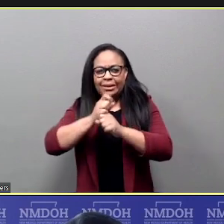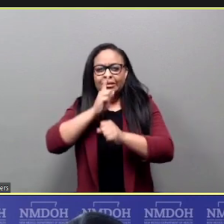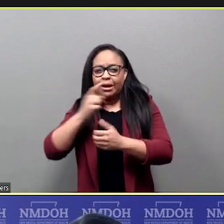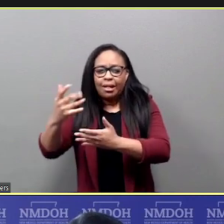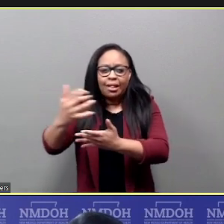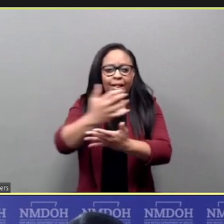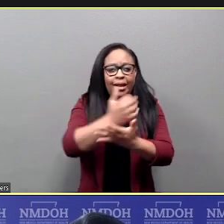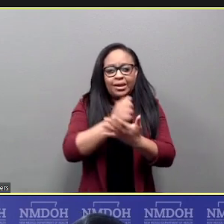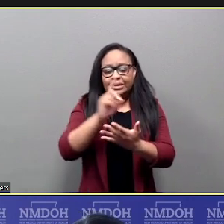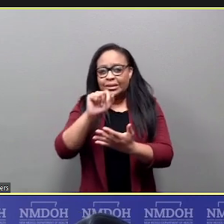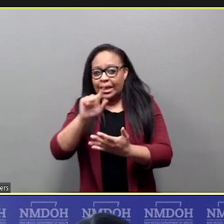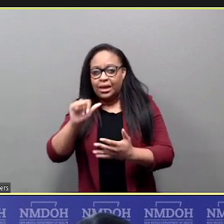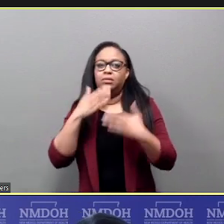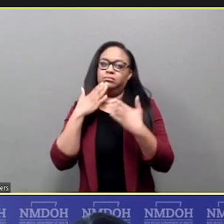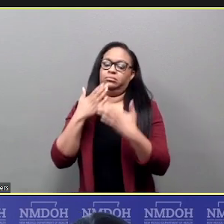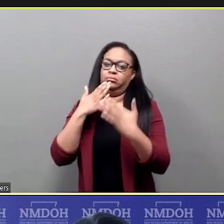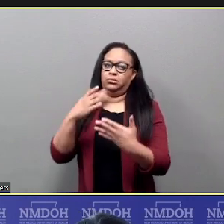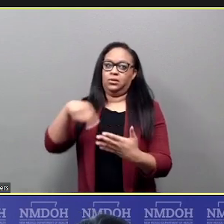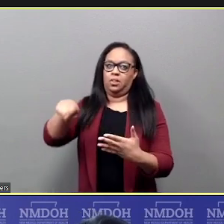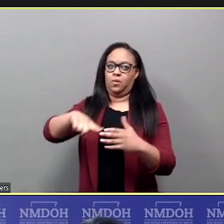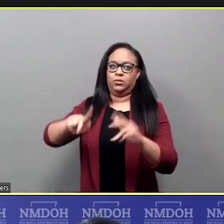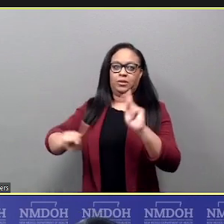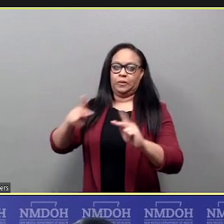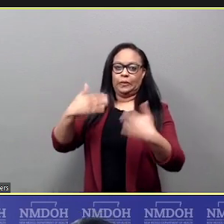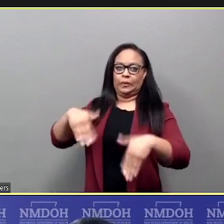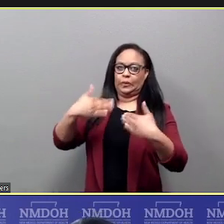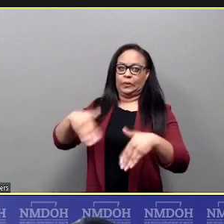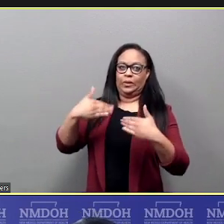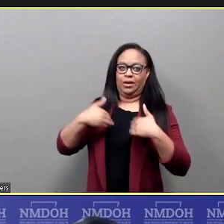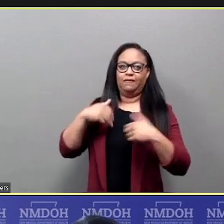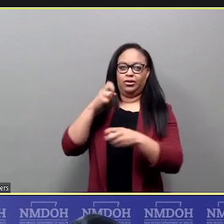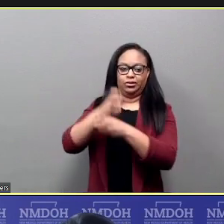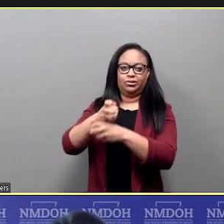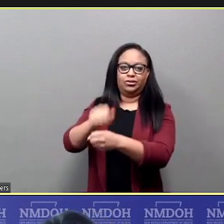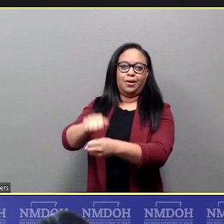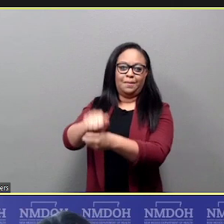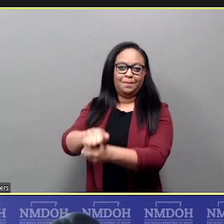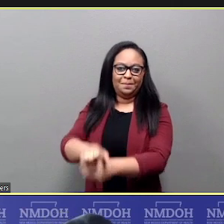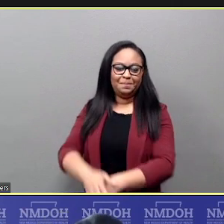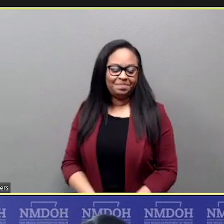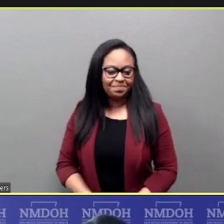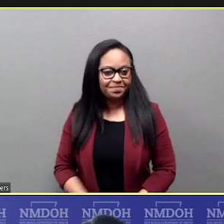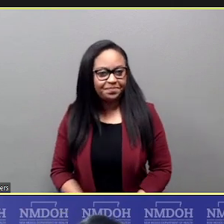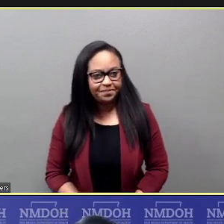is using in the state. So thank you to that team. Next slide.